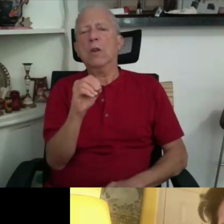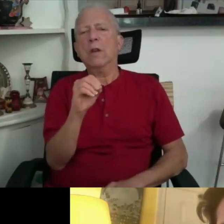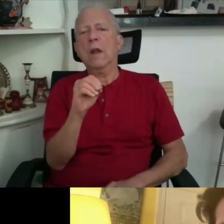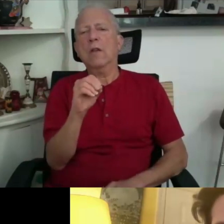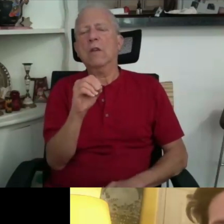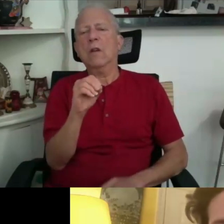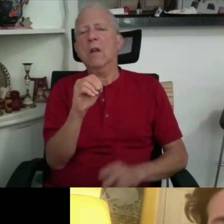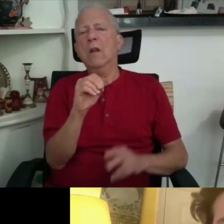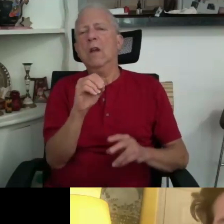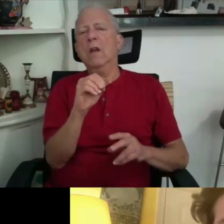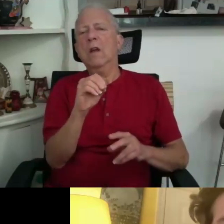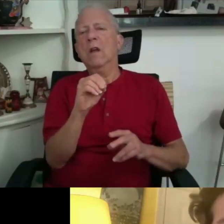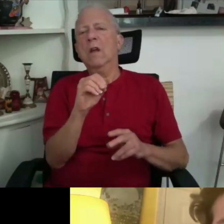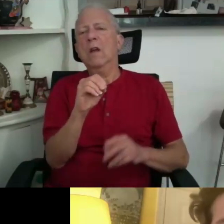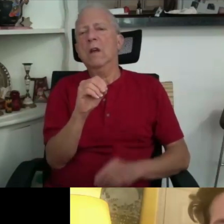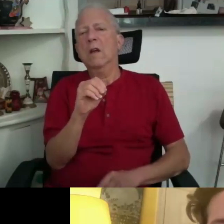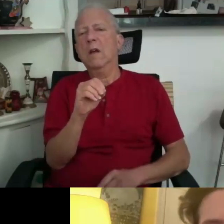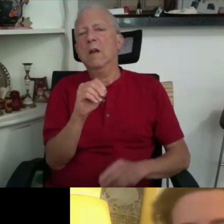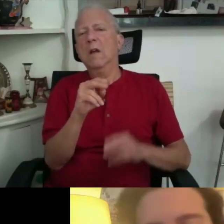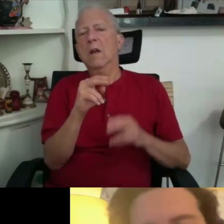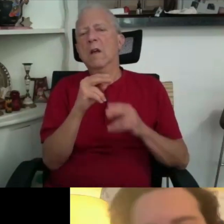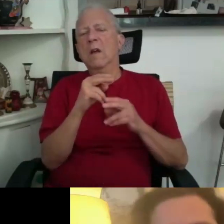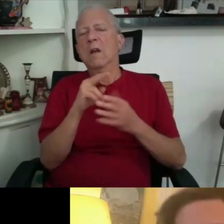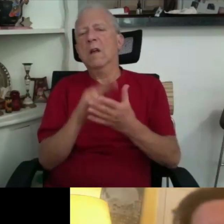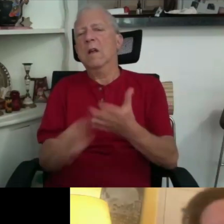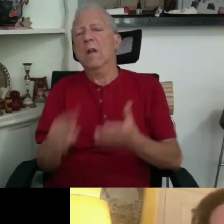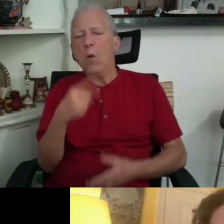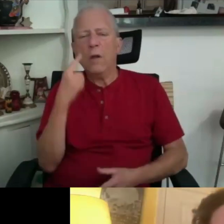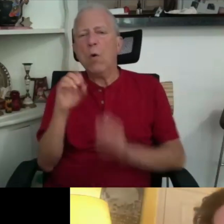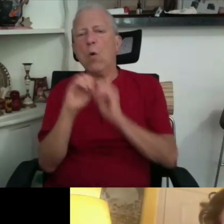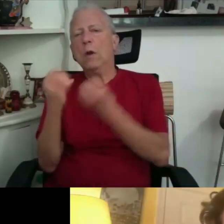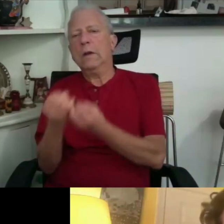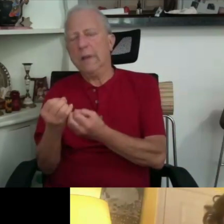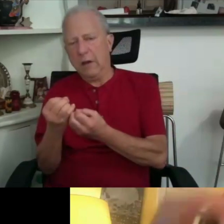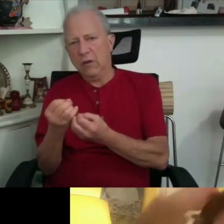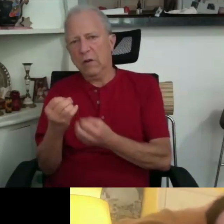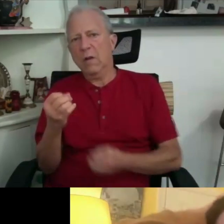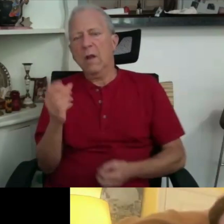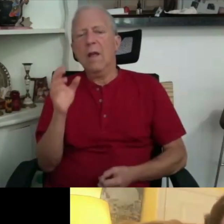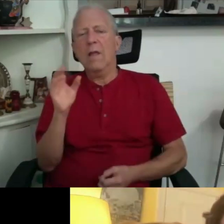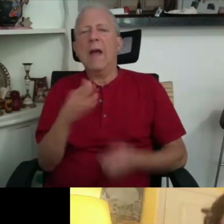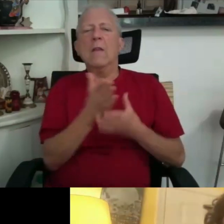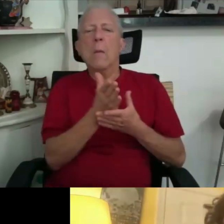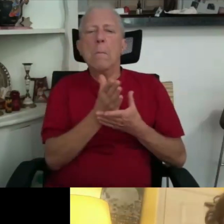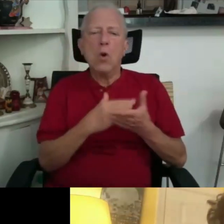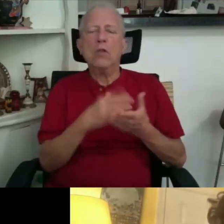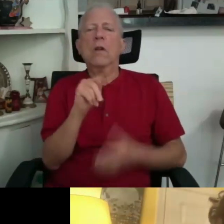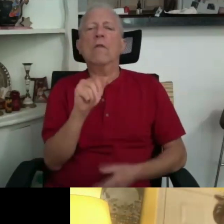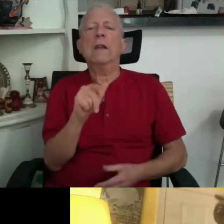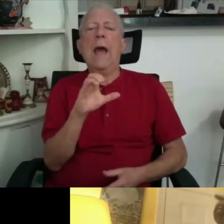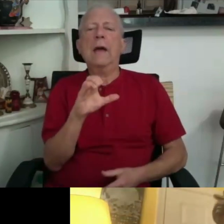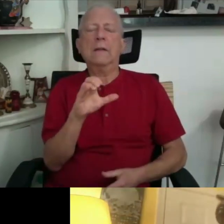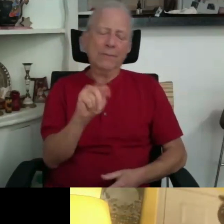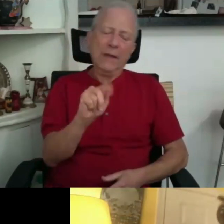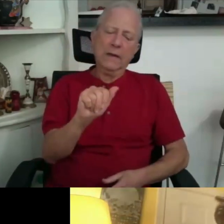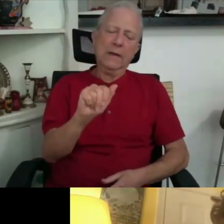designation, that's what Erica says, is only for organizations. So this is like a portion of the tax code